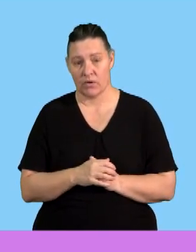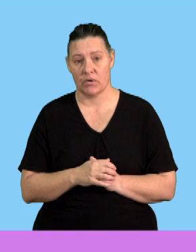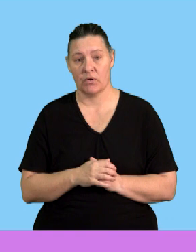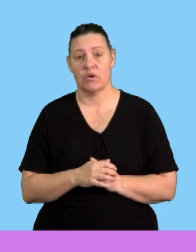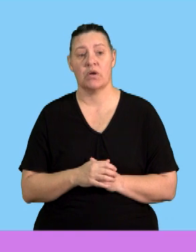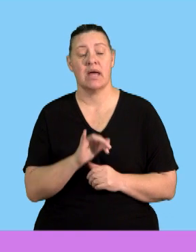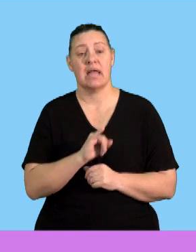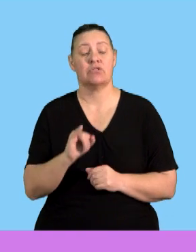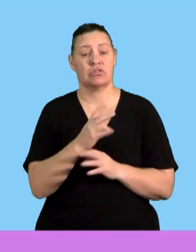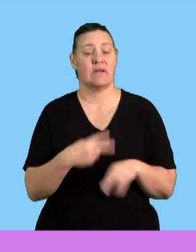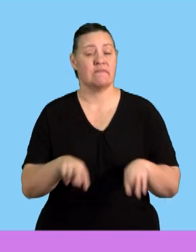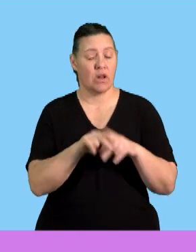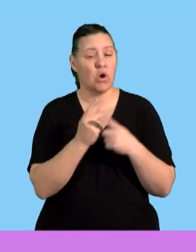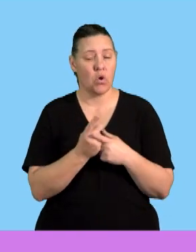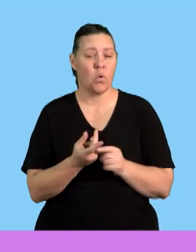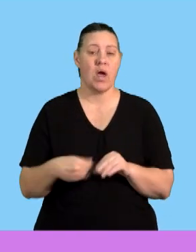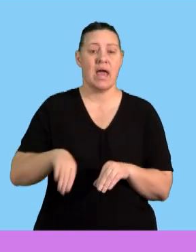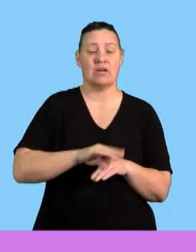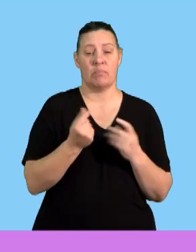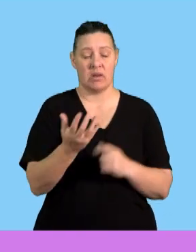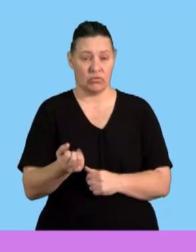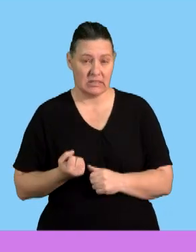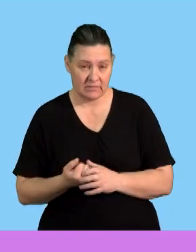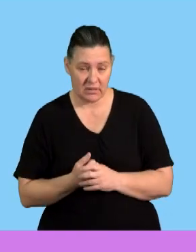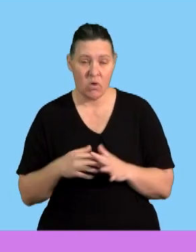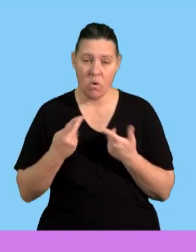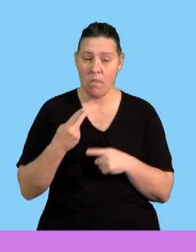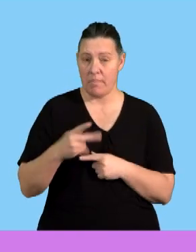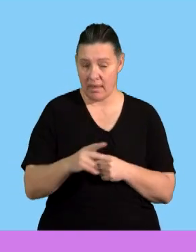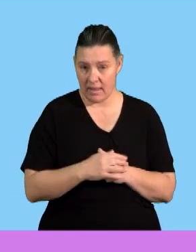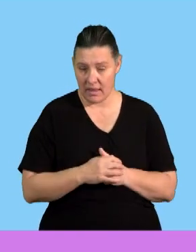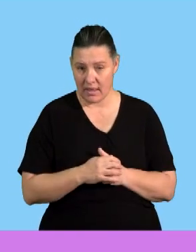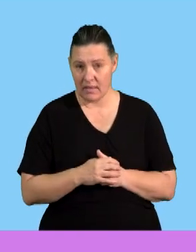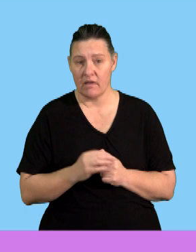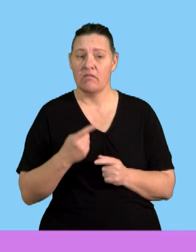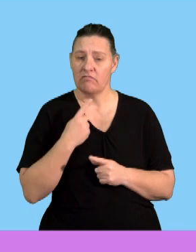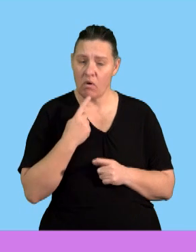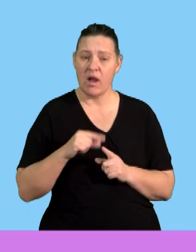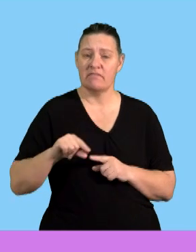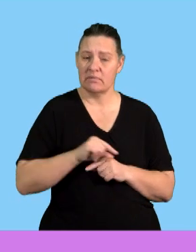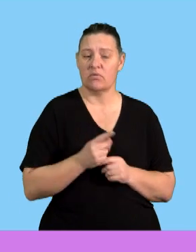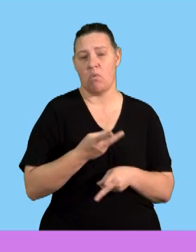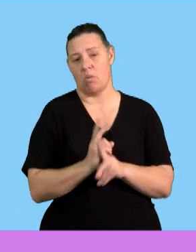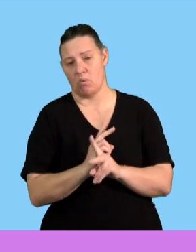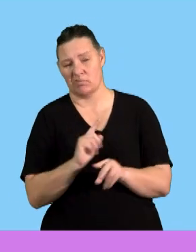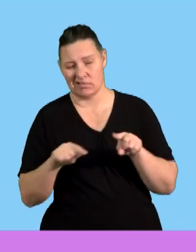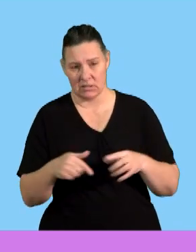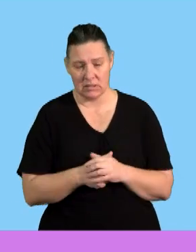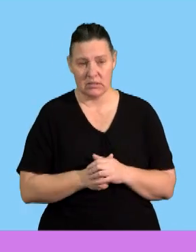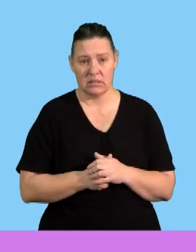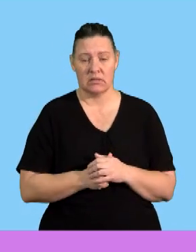The interest value is the extra money that you will receive or pay for investments or